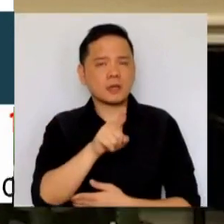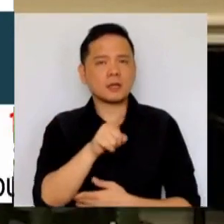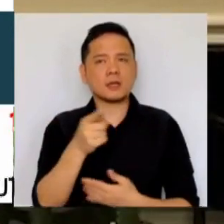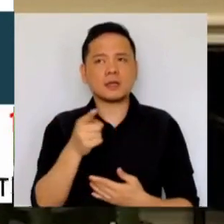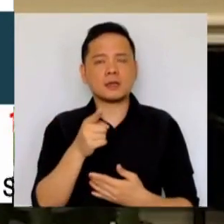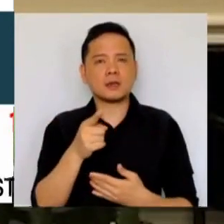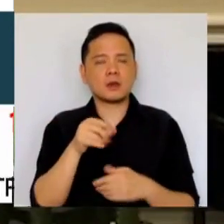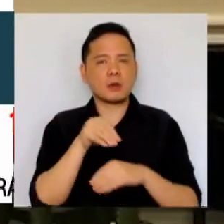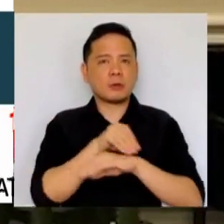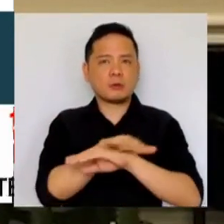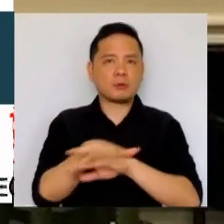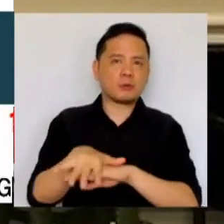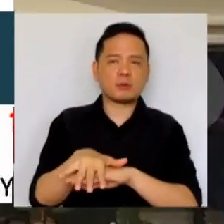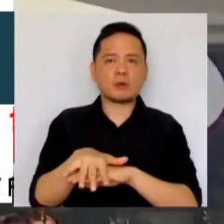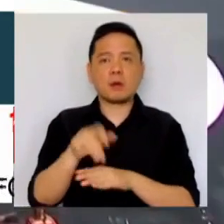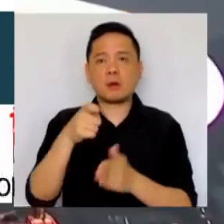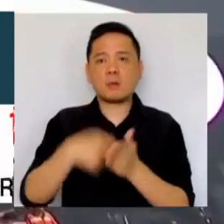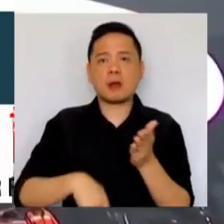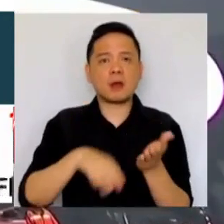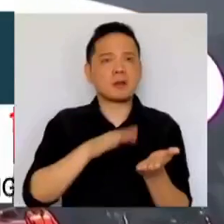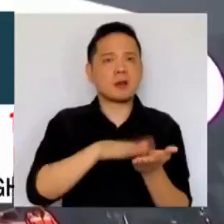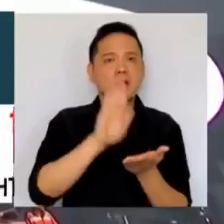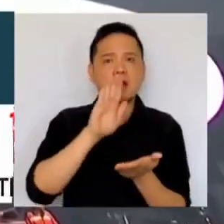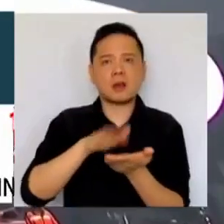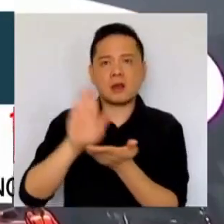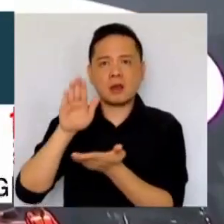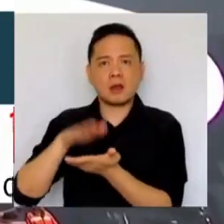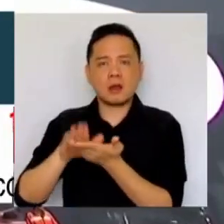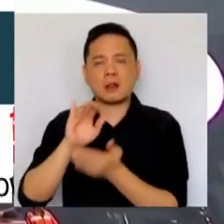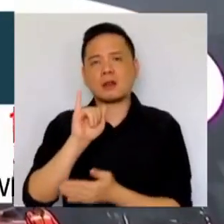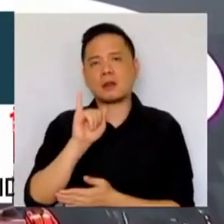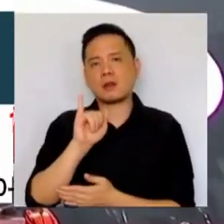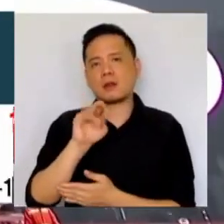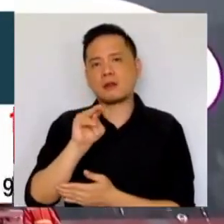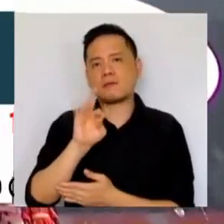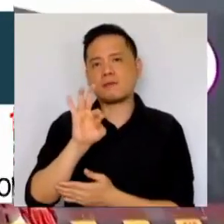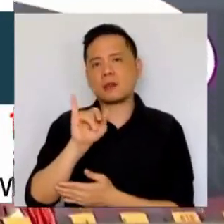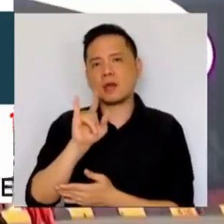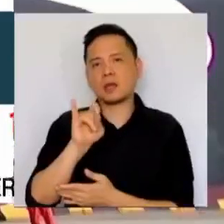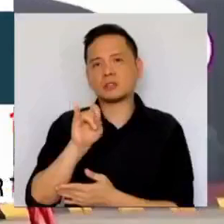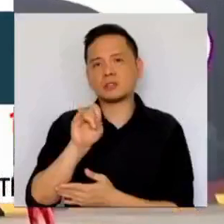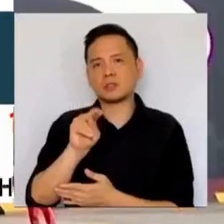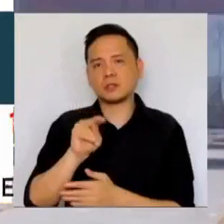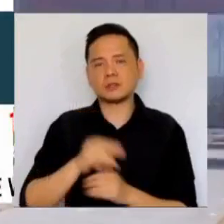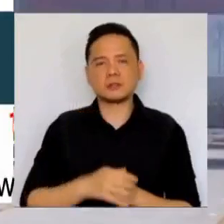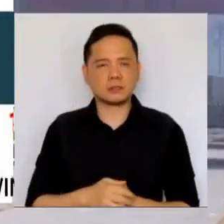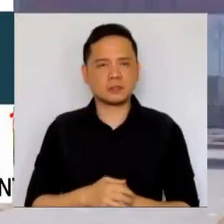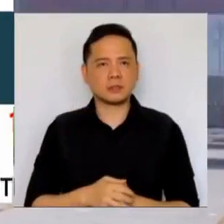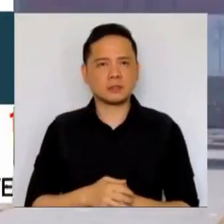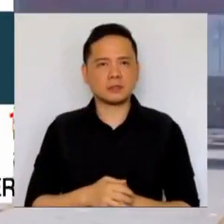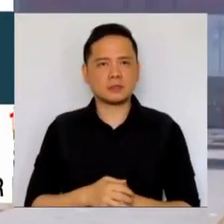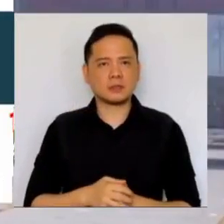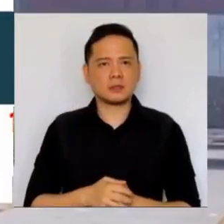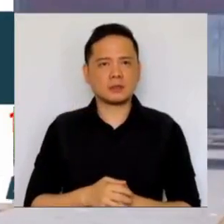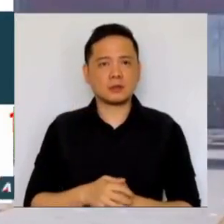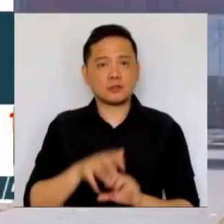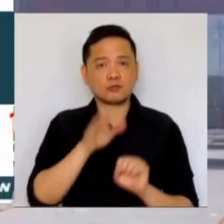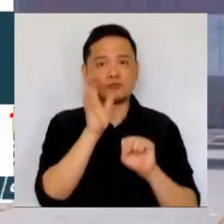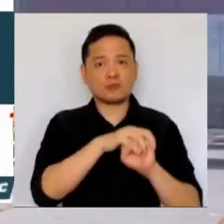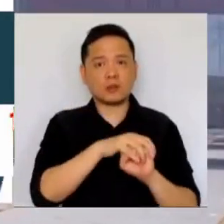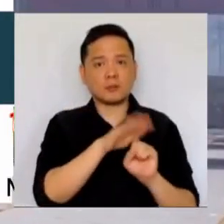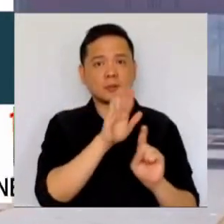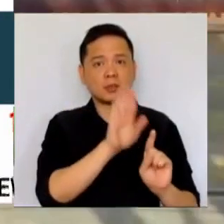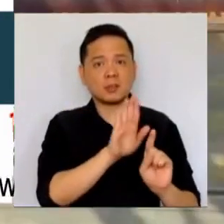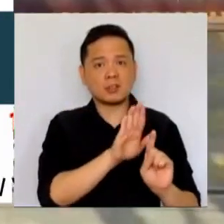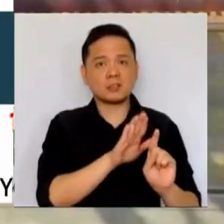problem that we're facing. And the Trump tariffs that were put in place,